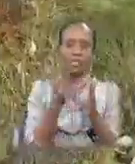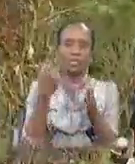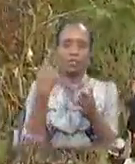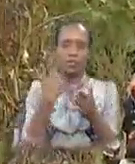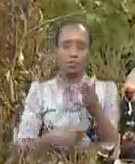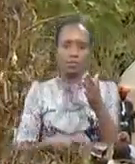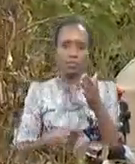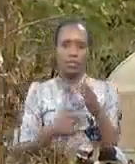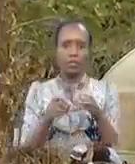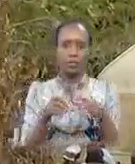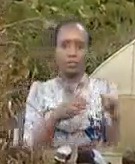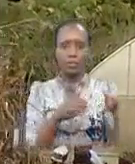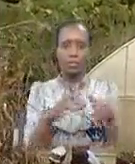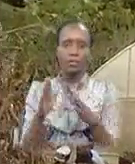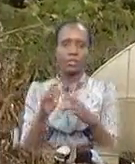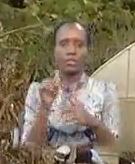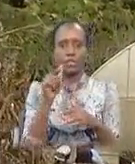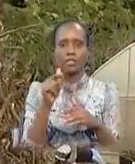regions.